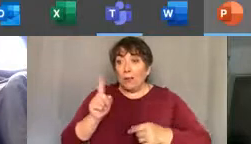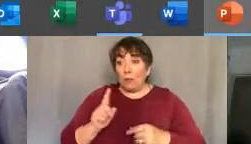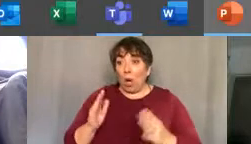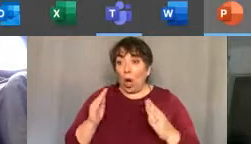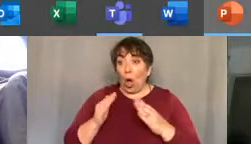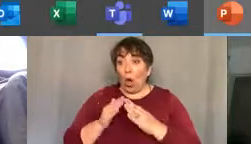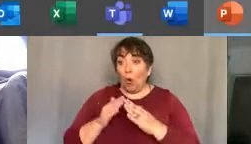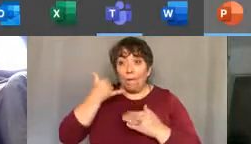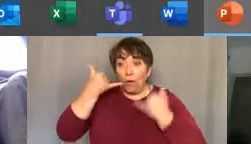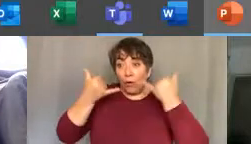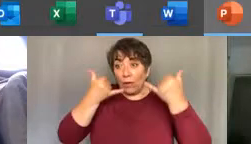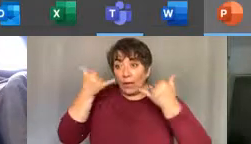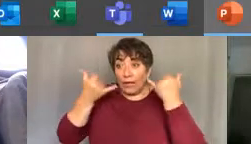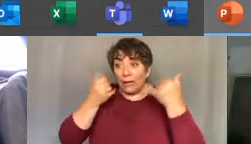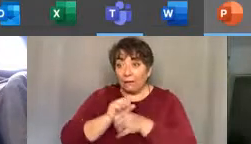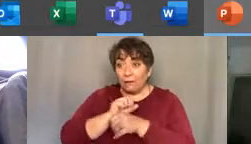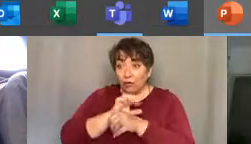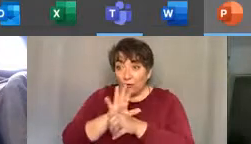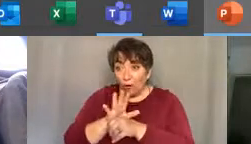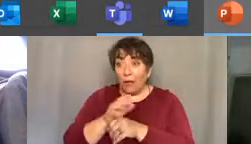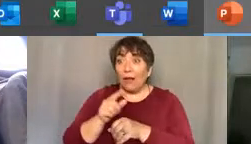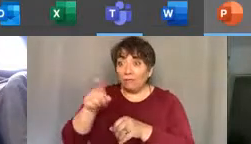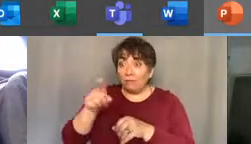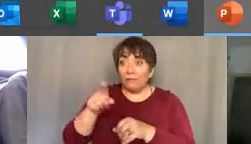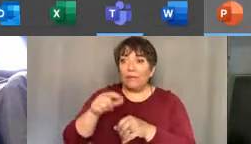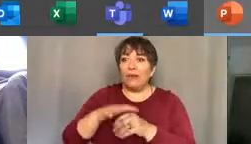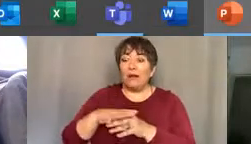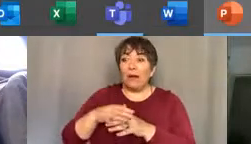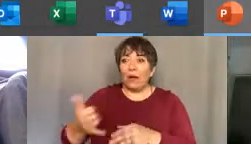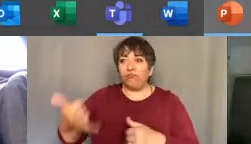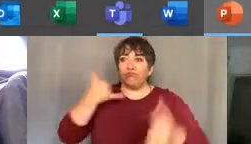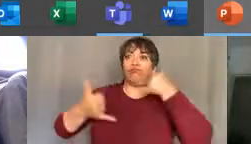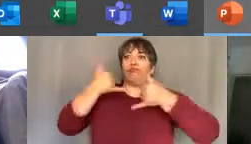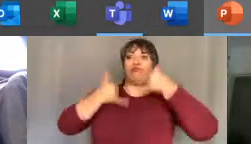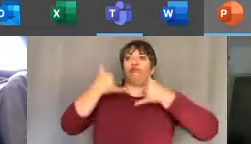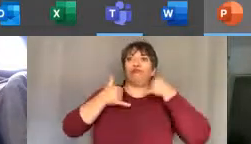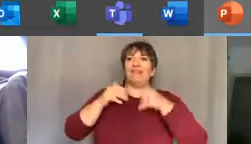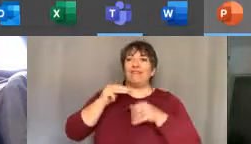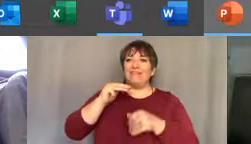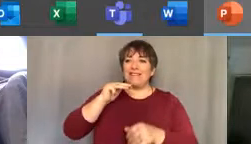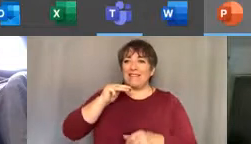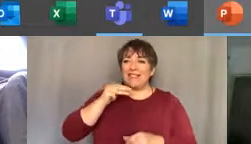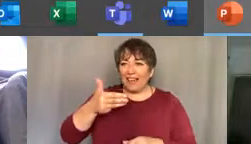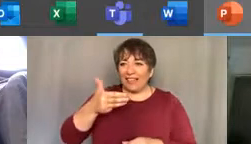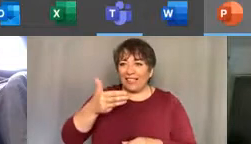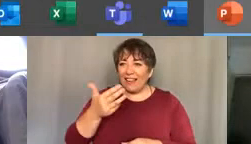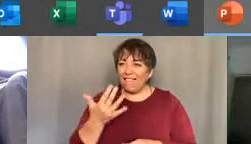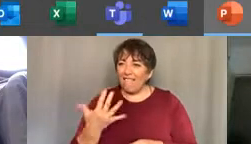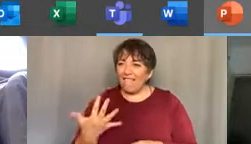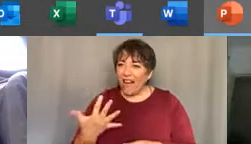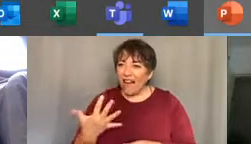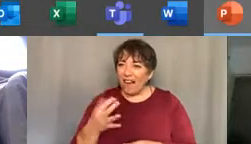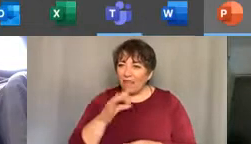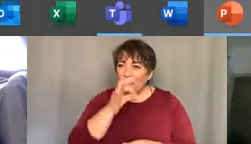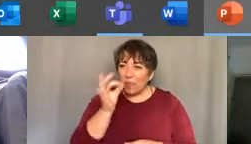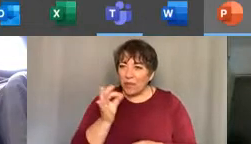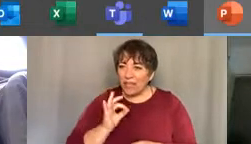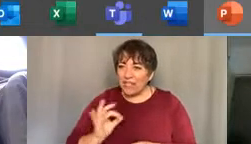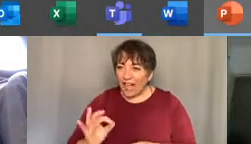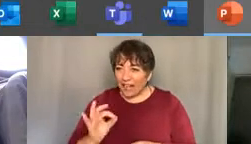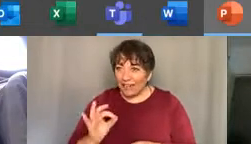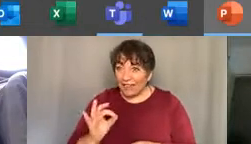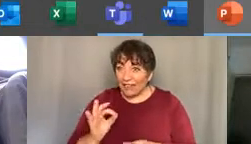line. So there was a 95% increase in calls received to the order line